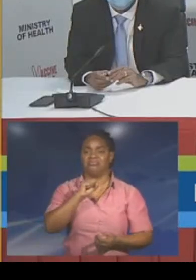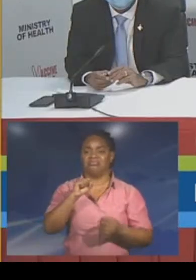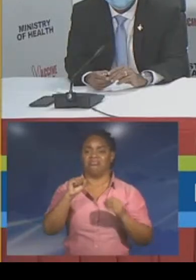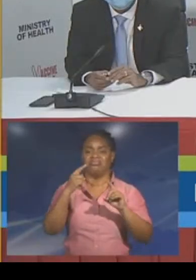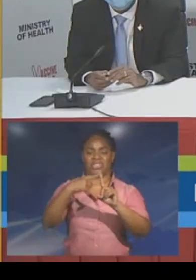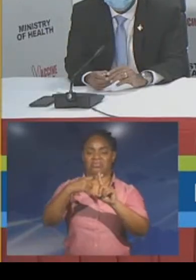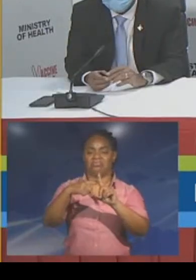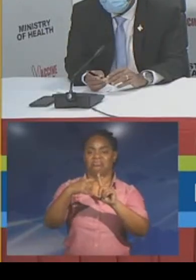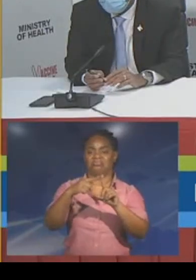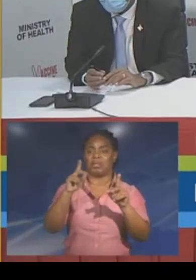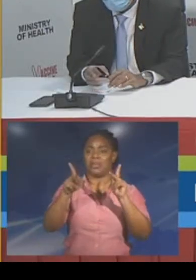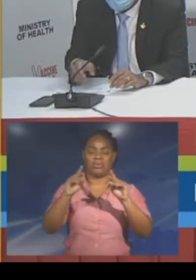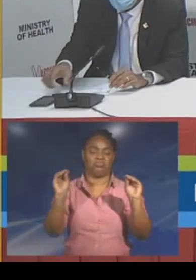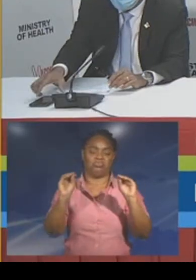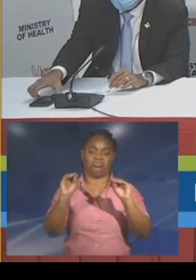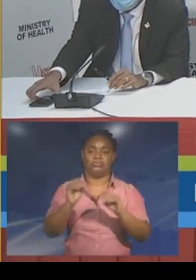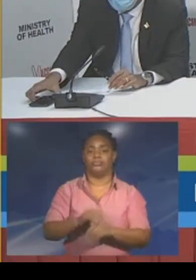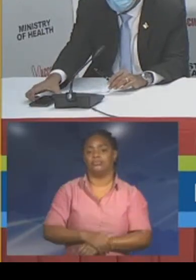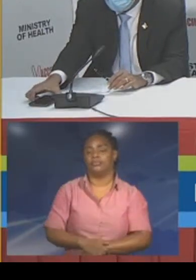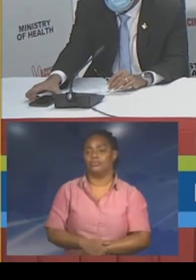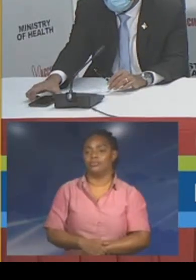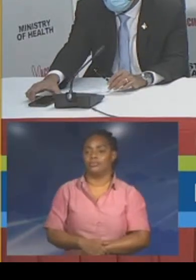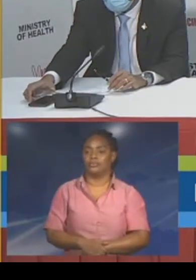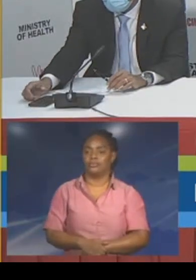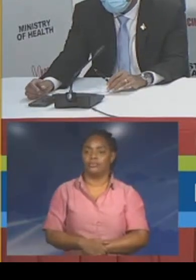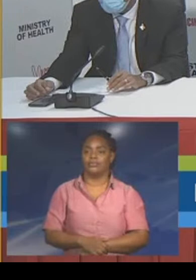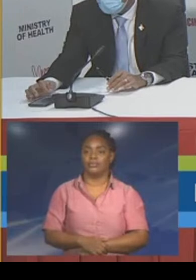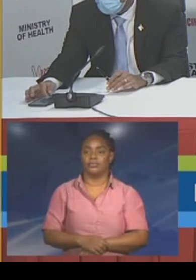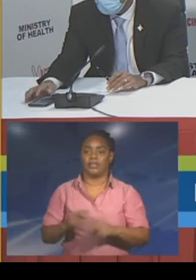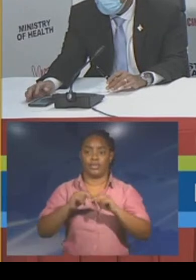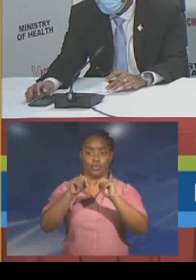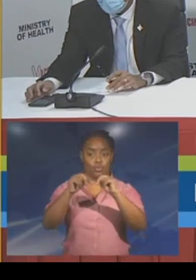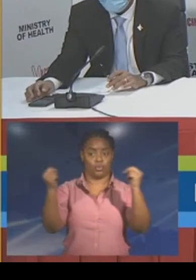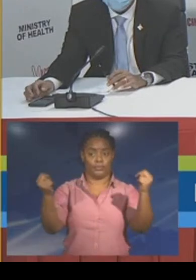go to Newsday for a follow-up question.